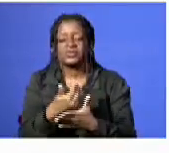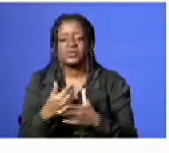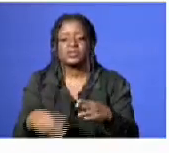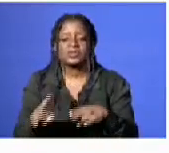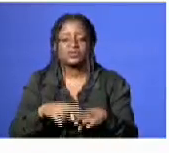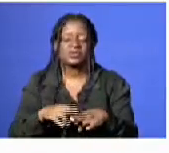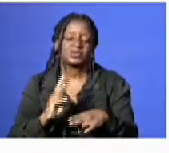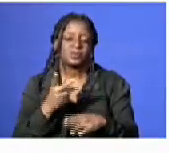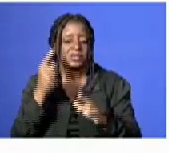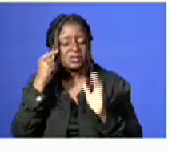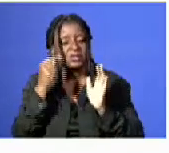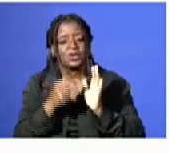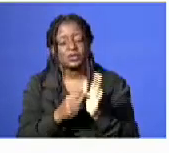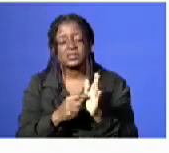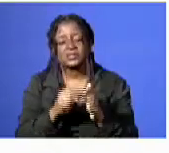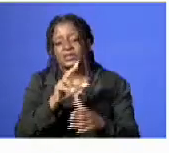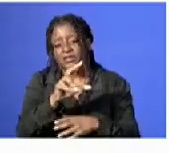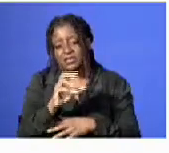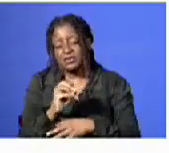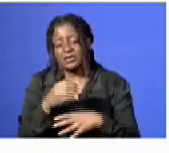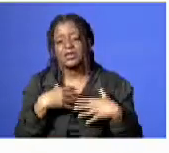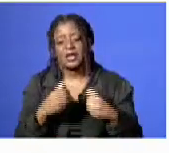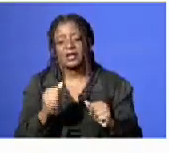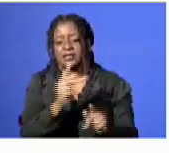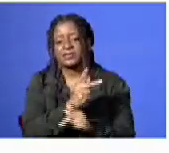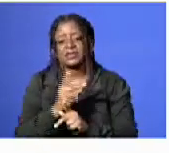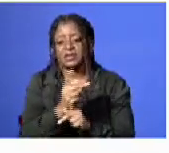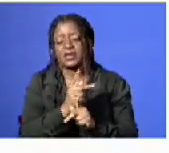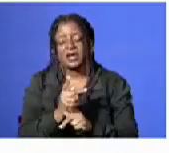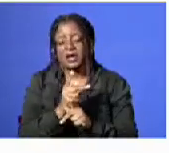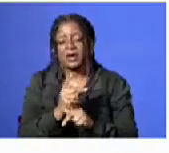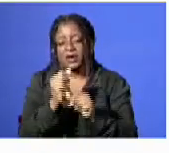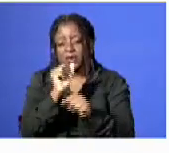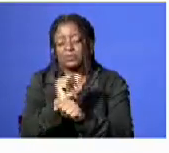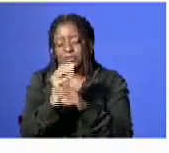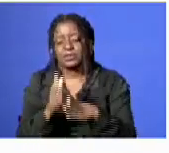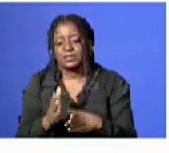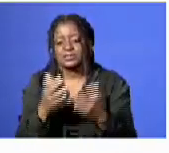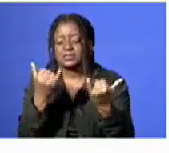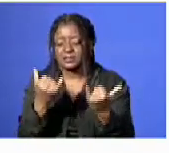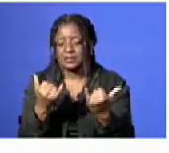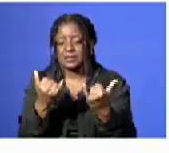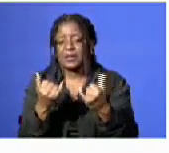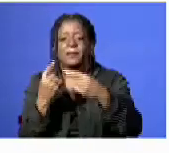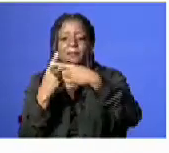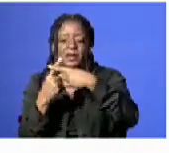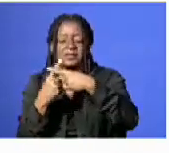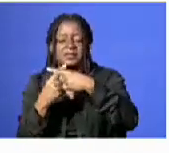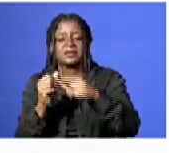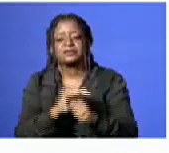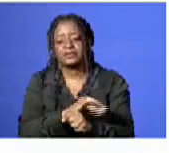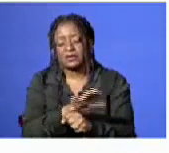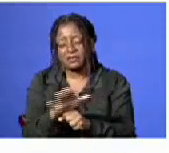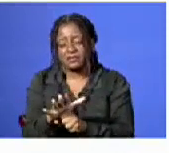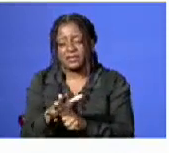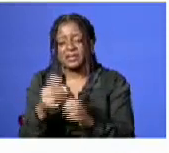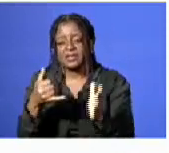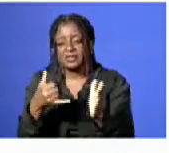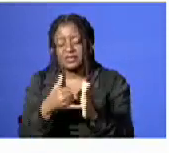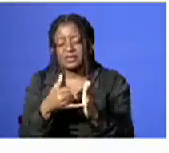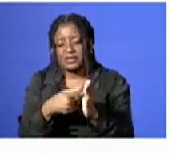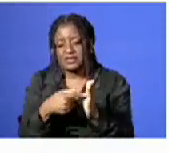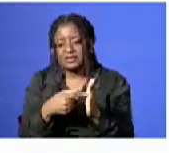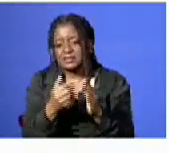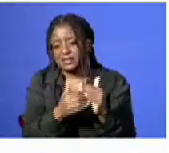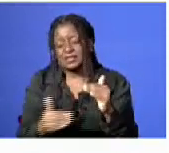30 healthcare so far are positive, COVID positive. This has exceeded, and this is